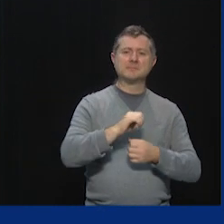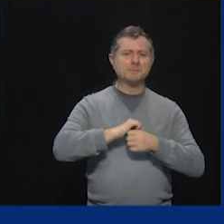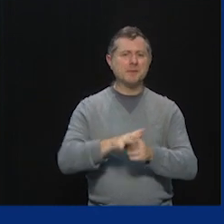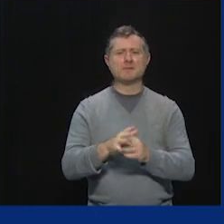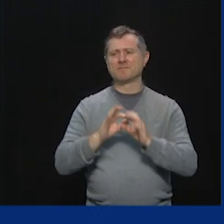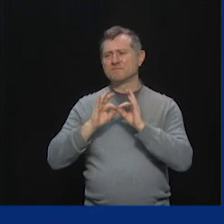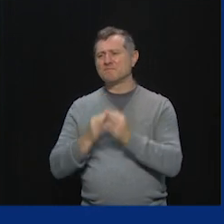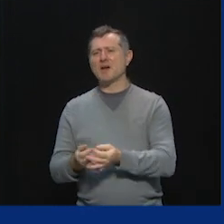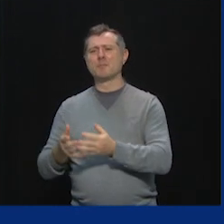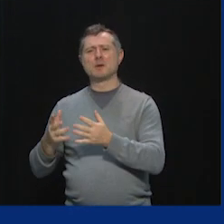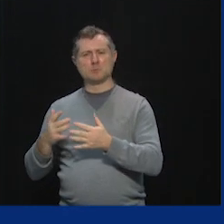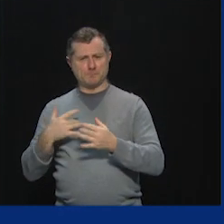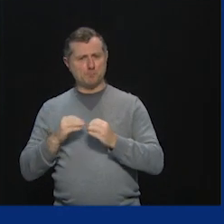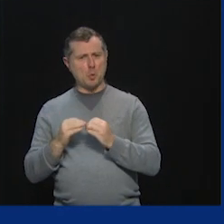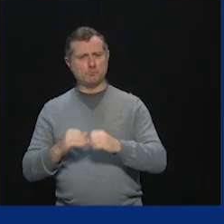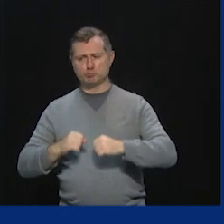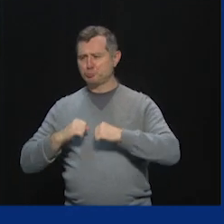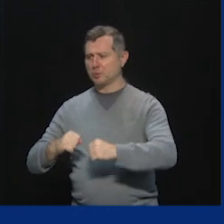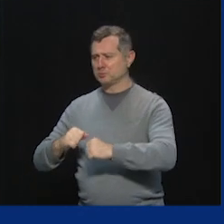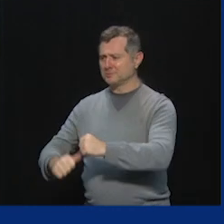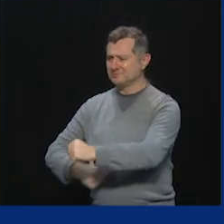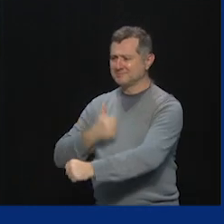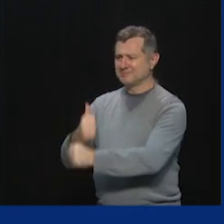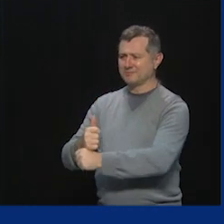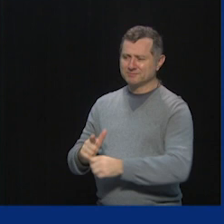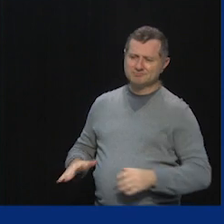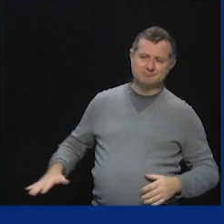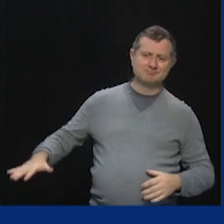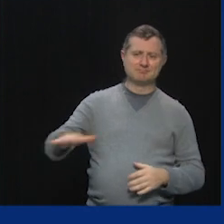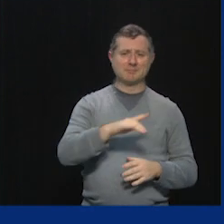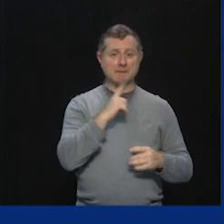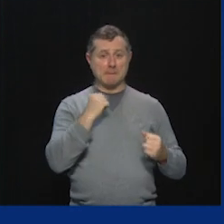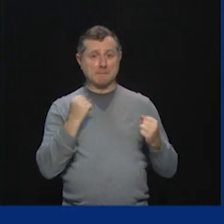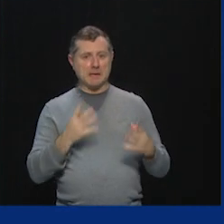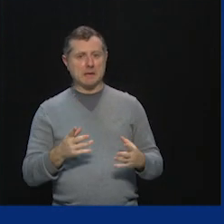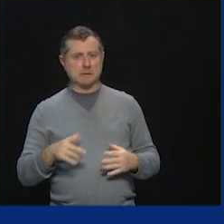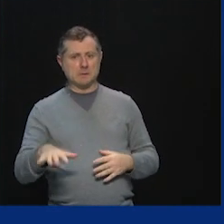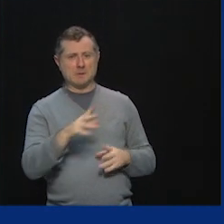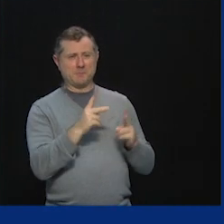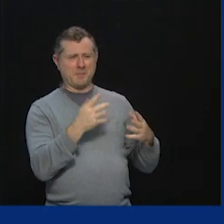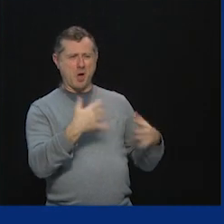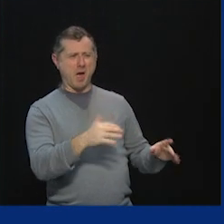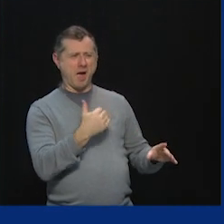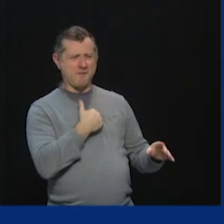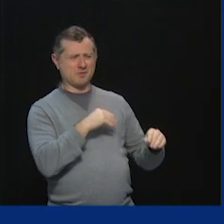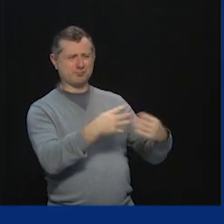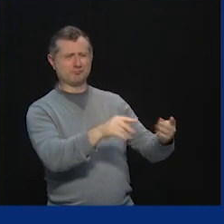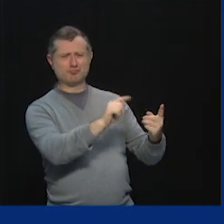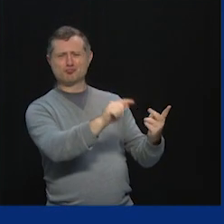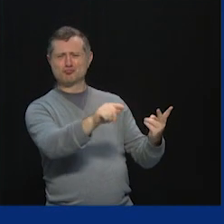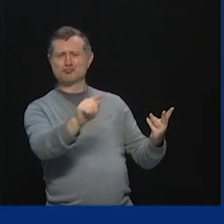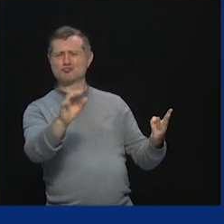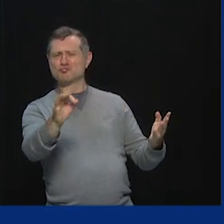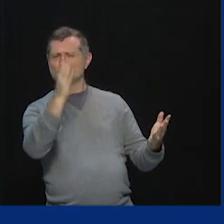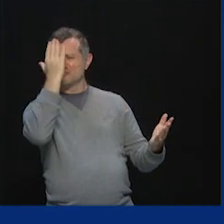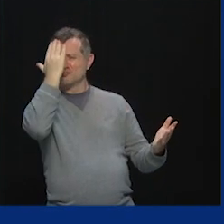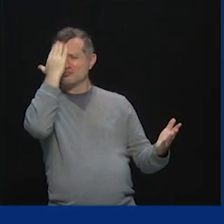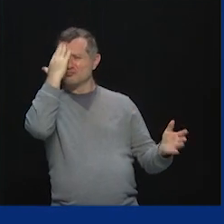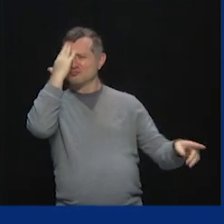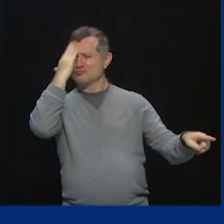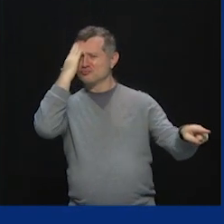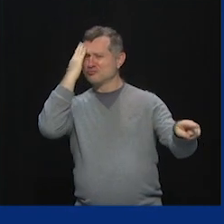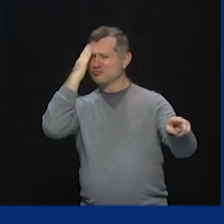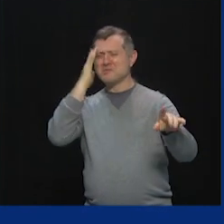businesses already provide the basic protections we have all become familiar with, and they probably won't have to change a thing. Just keep